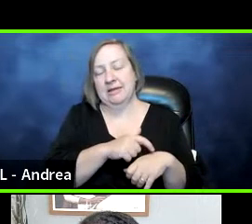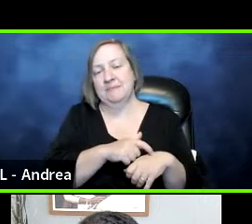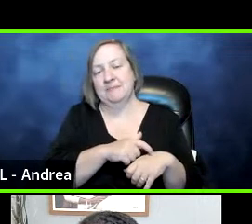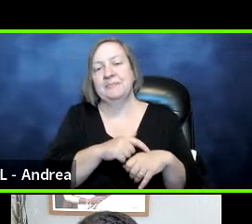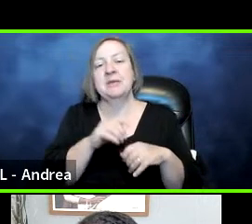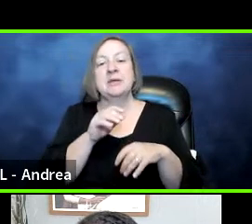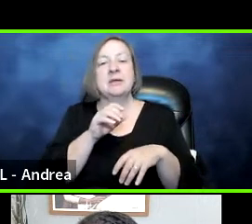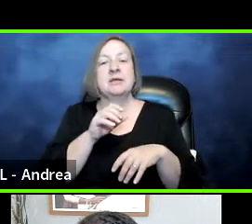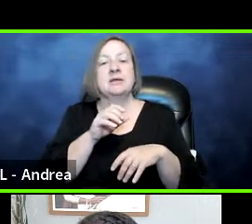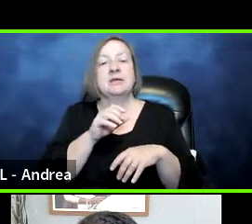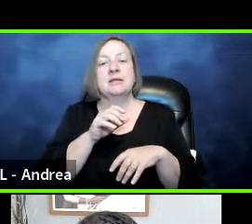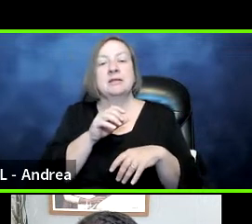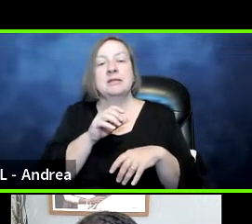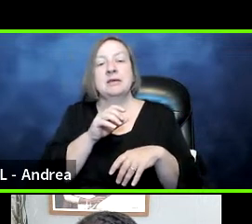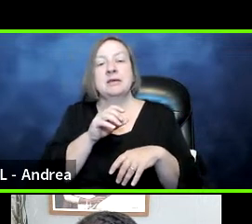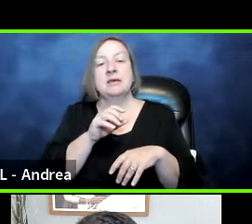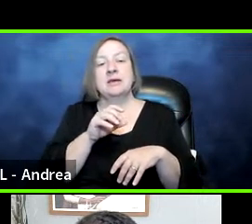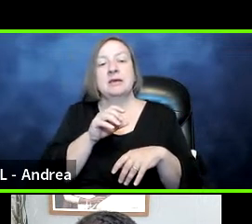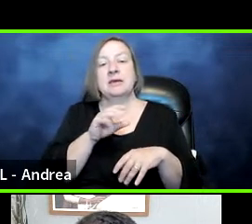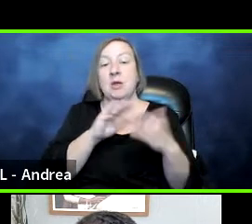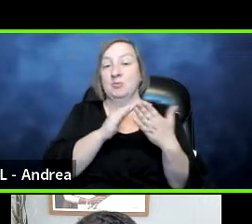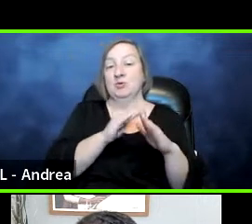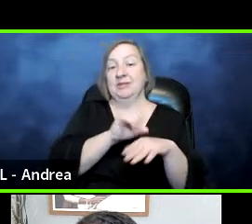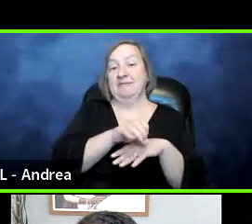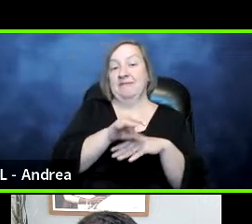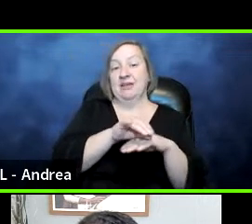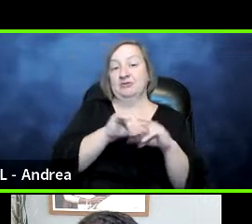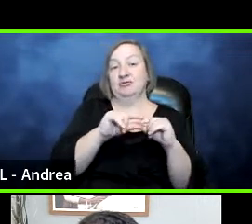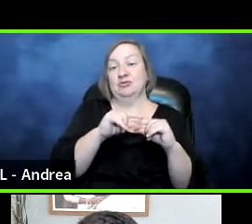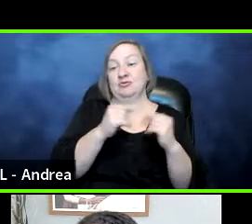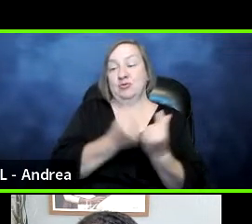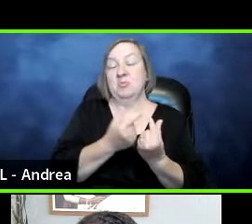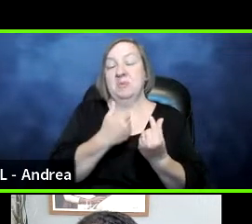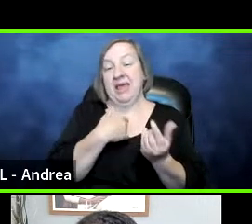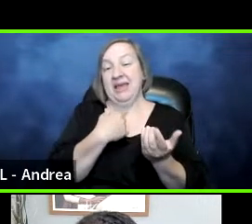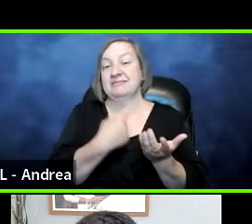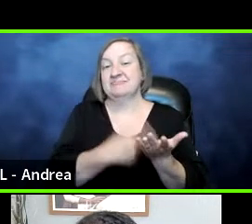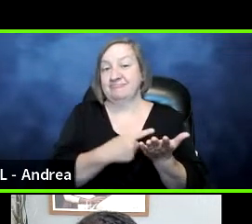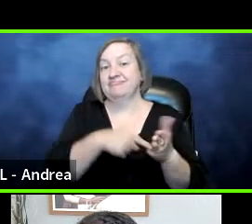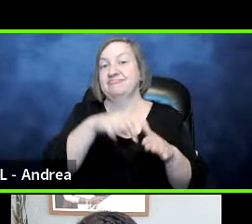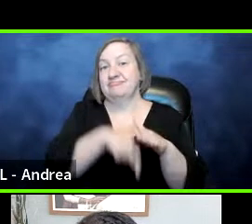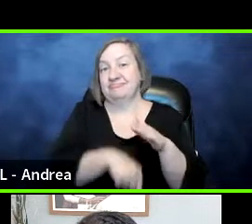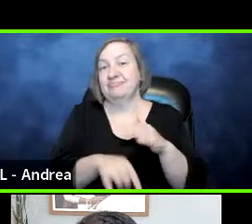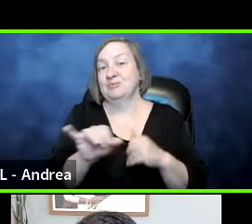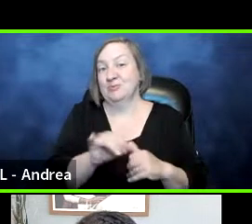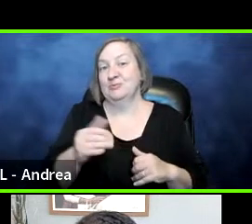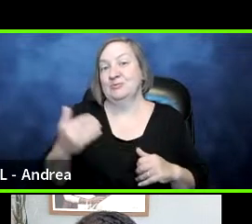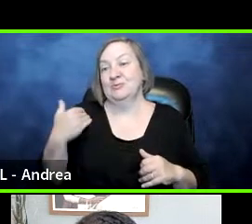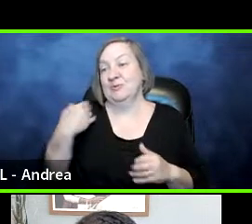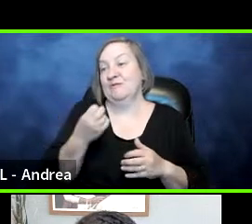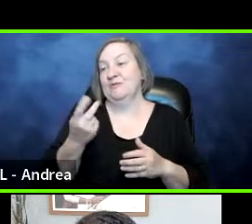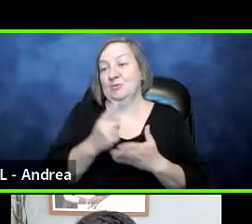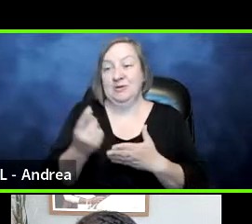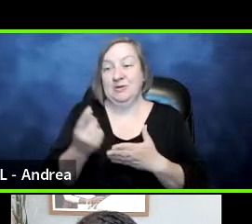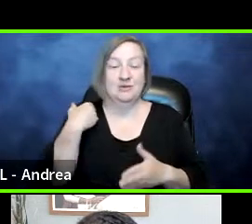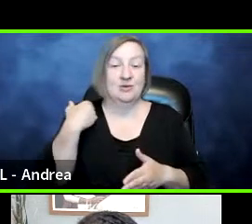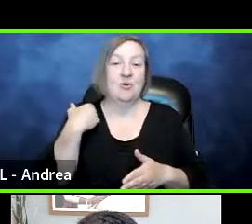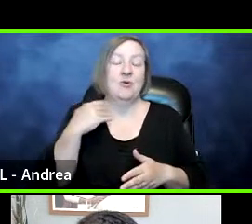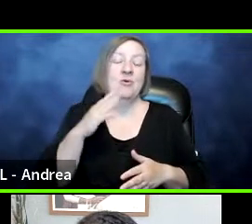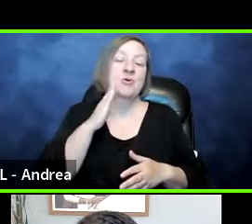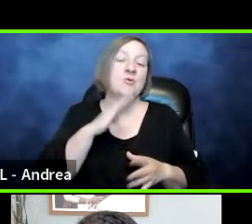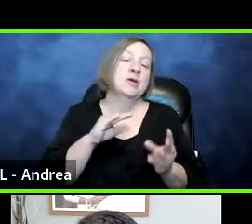group had a robust conversation on the same information, I don't know, a couple of weeks ago, and they'll have